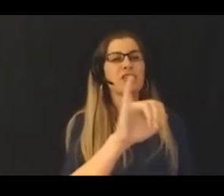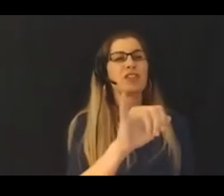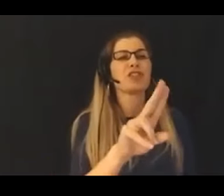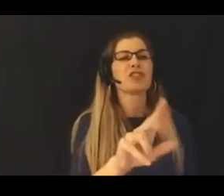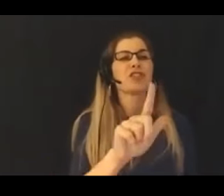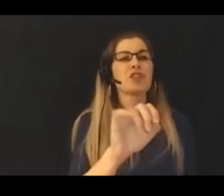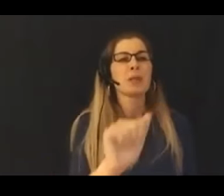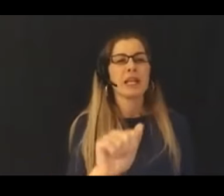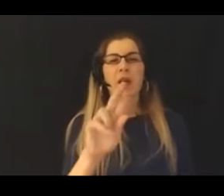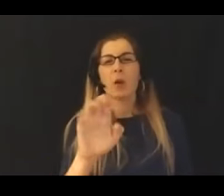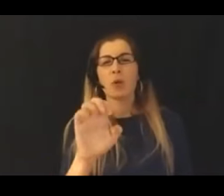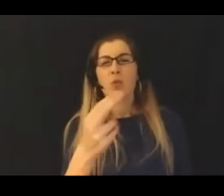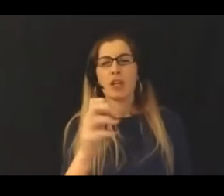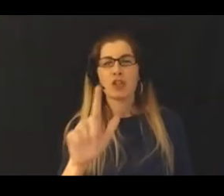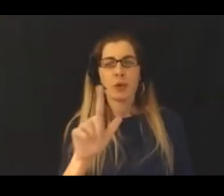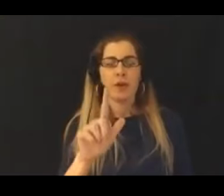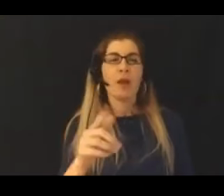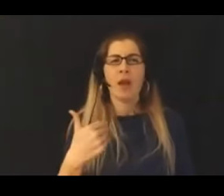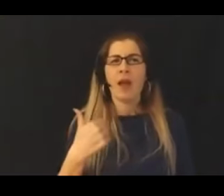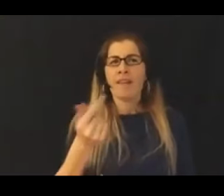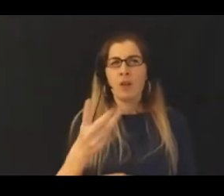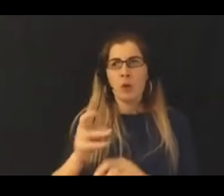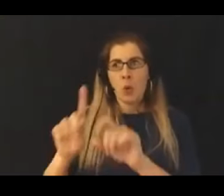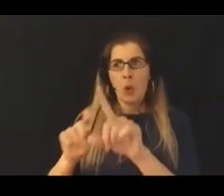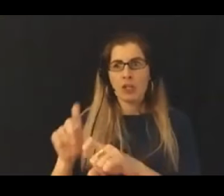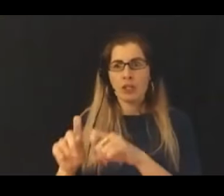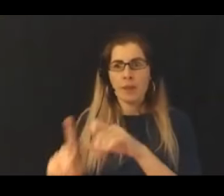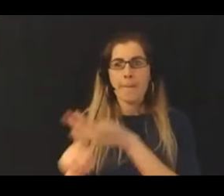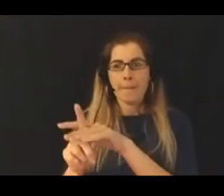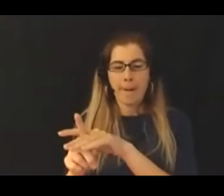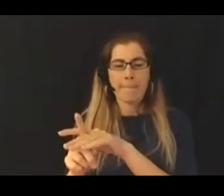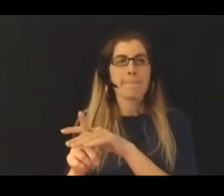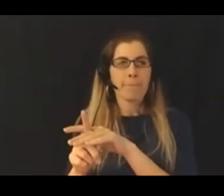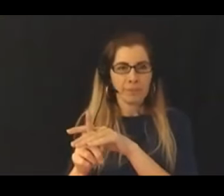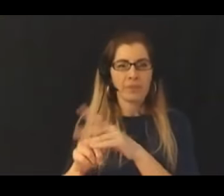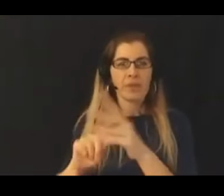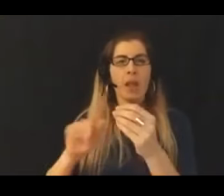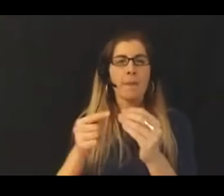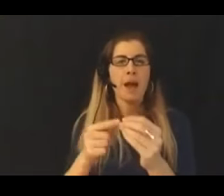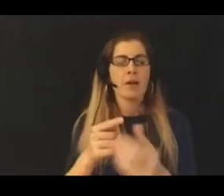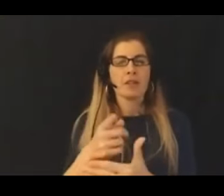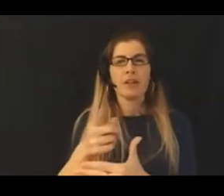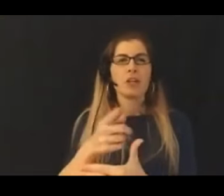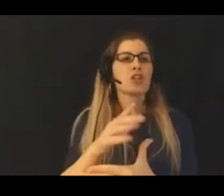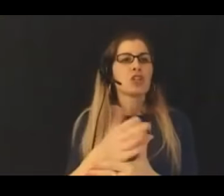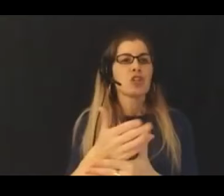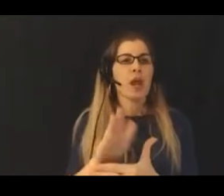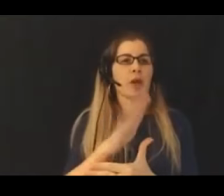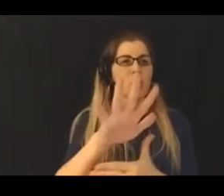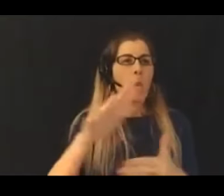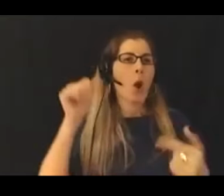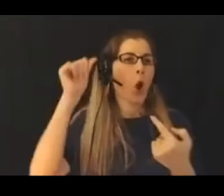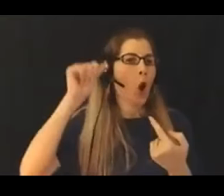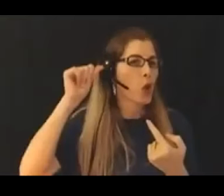There have been a few questions that popped up specifically about the comment regarding sharing your sound